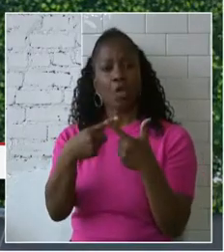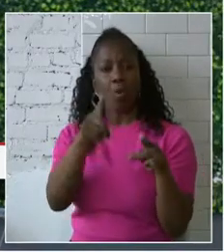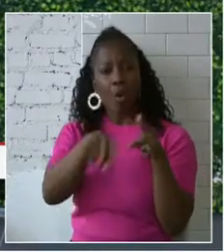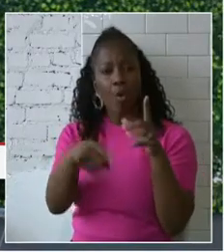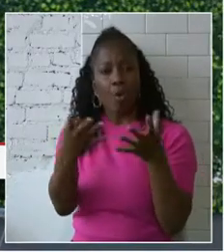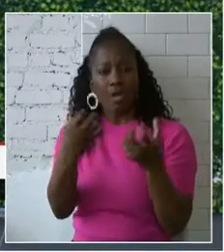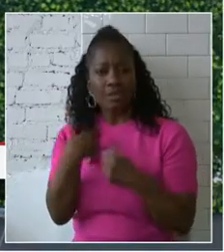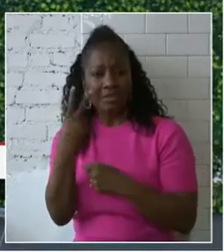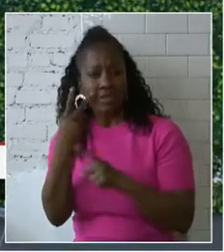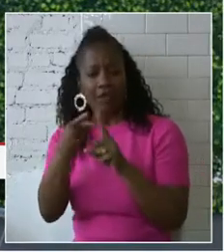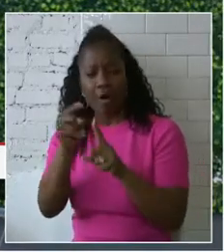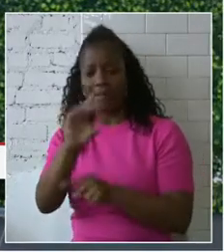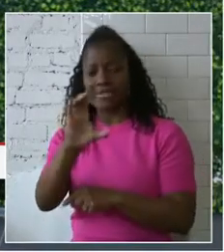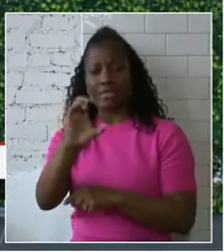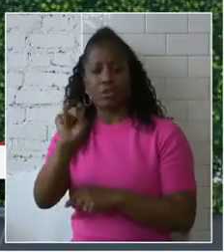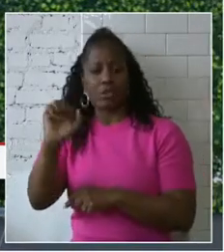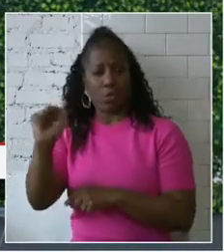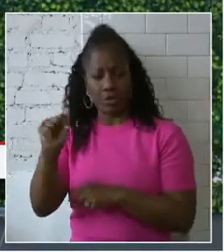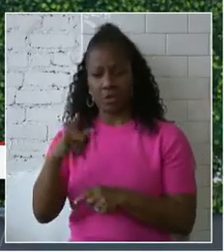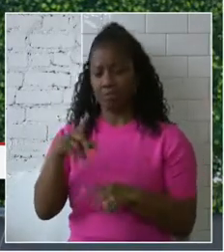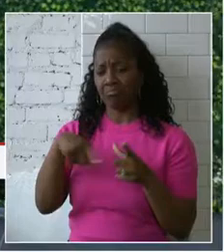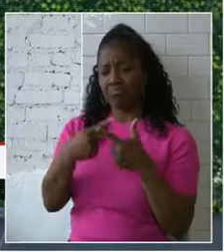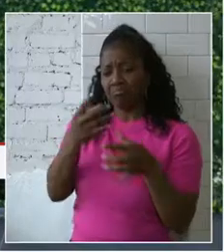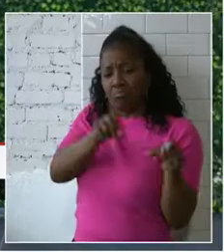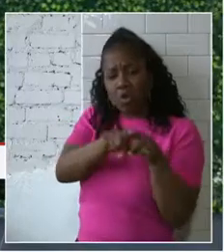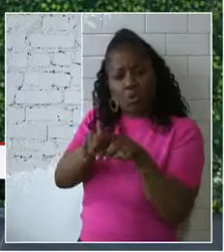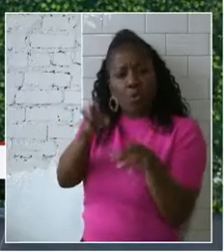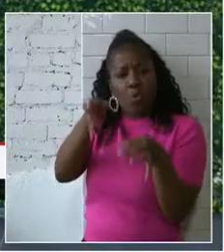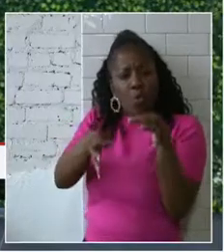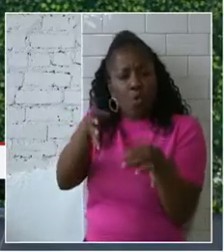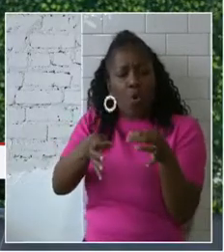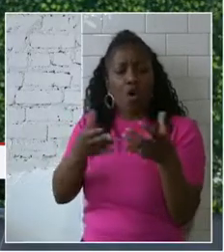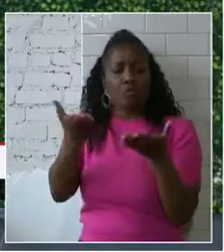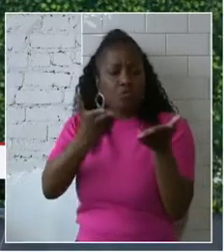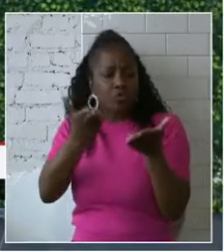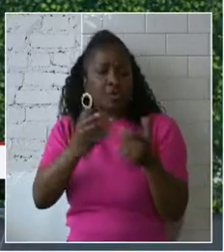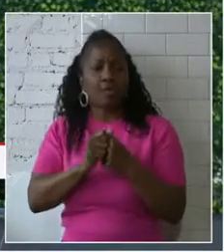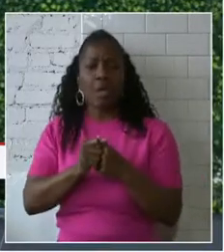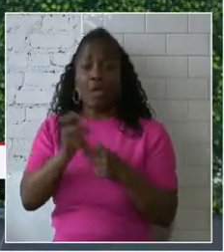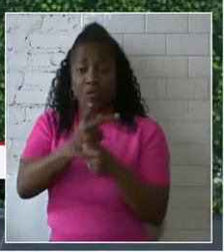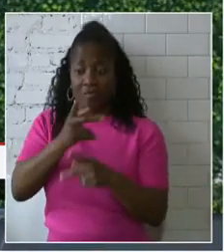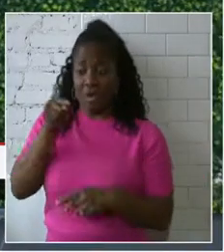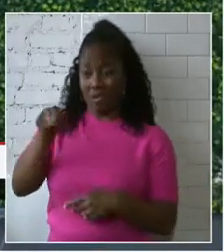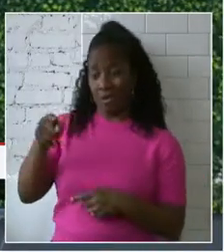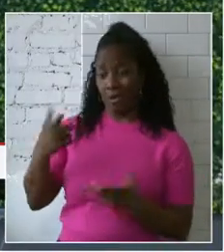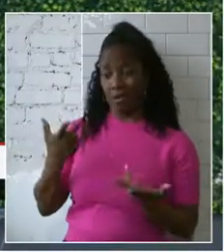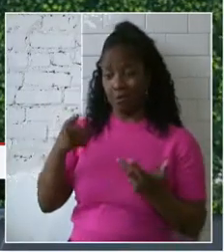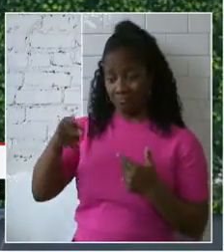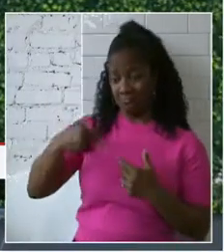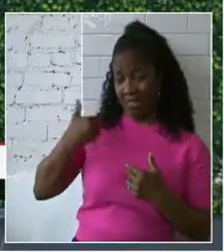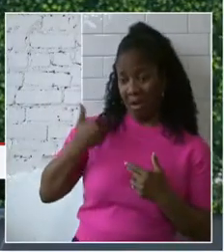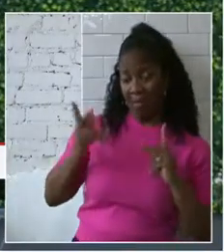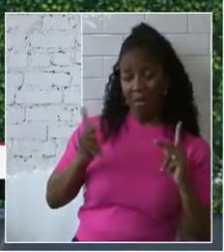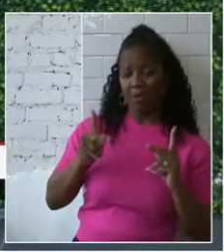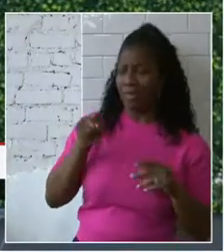CSOSA and from Court Social Services, also federal, that supervises our juveniles, is that they are